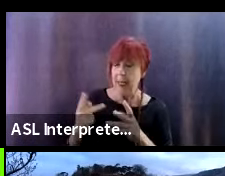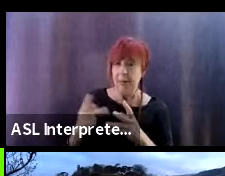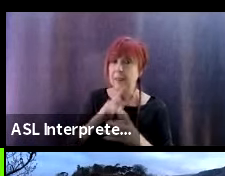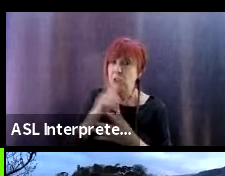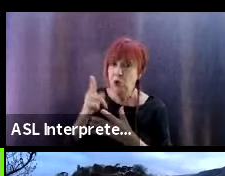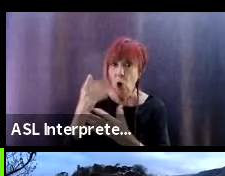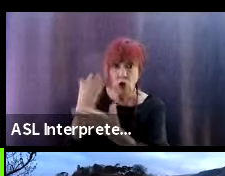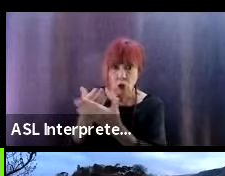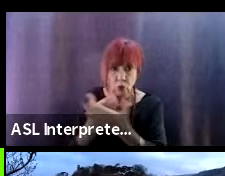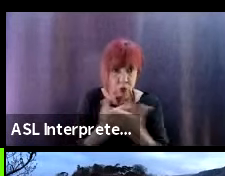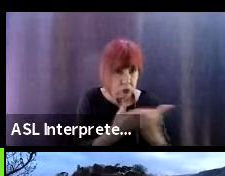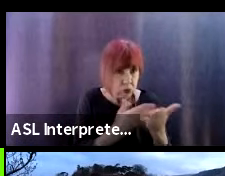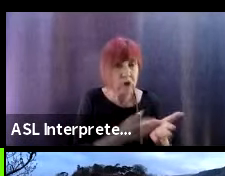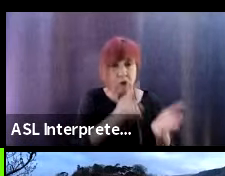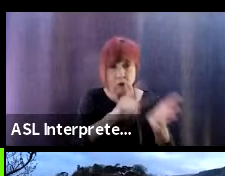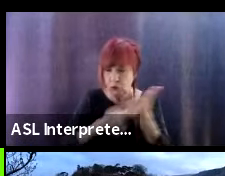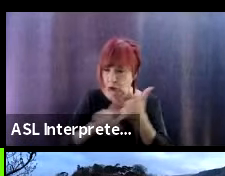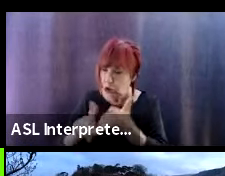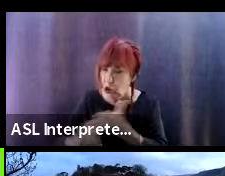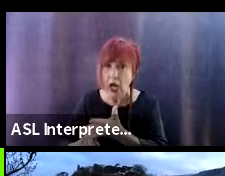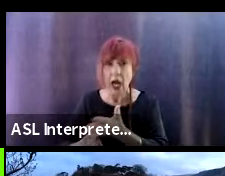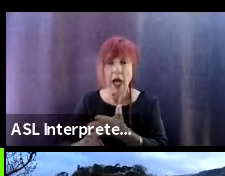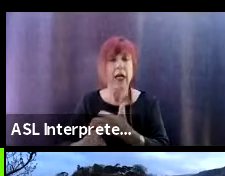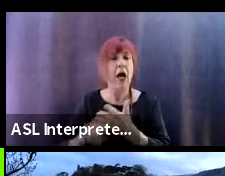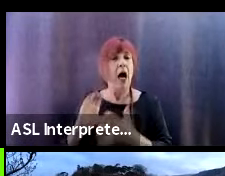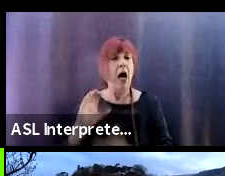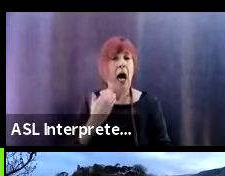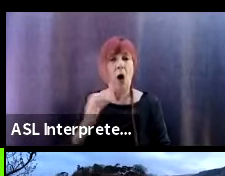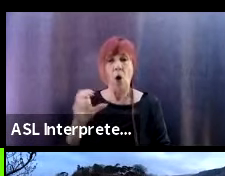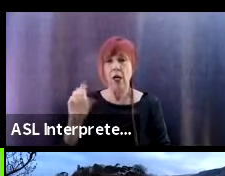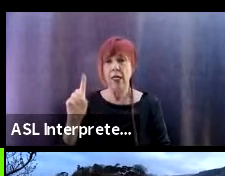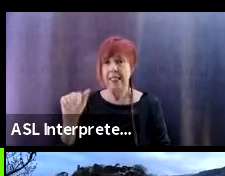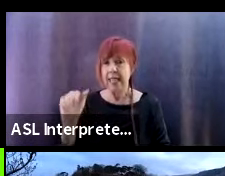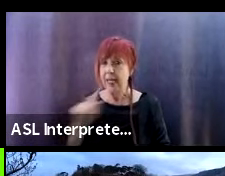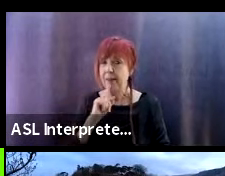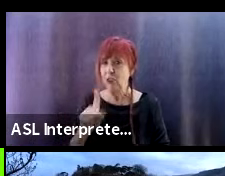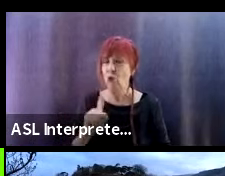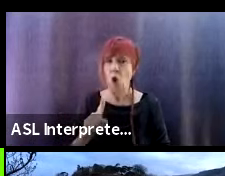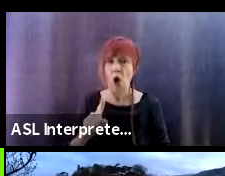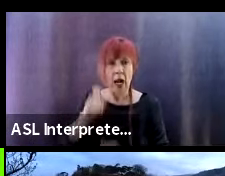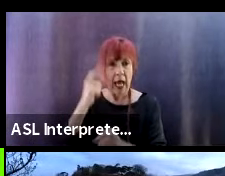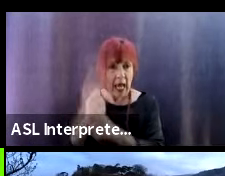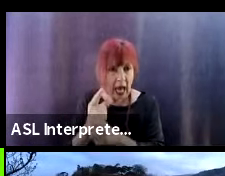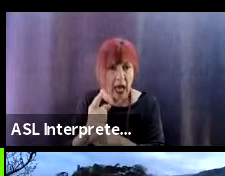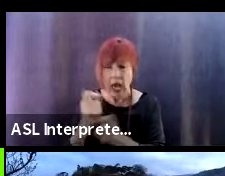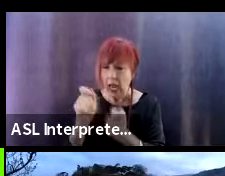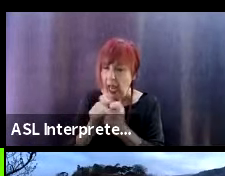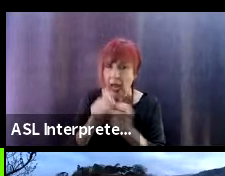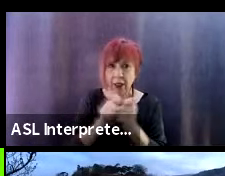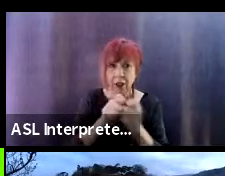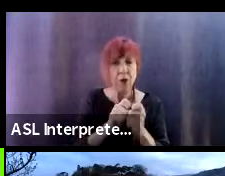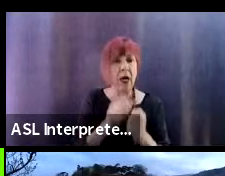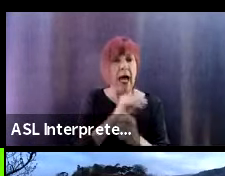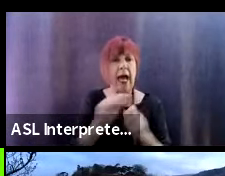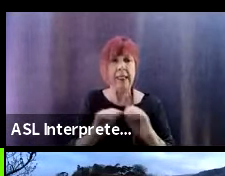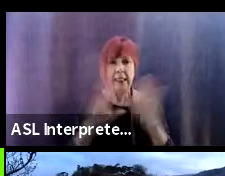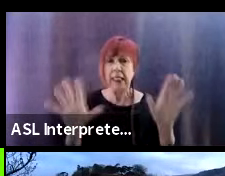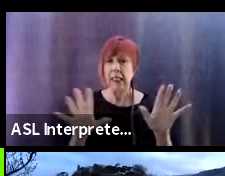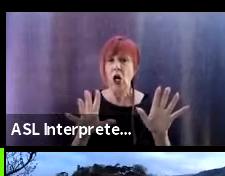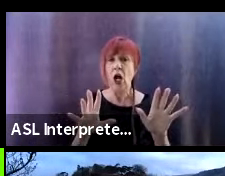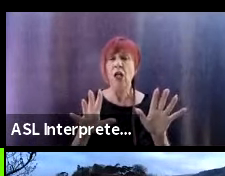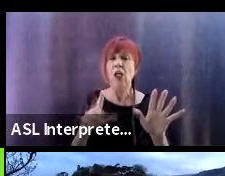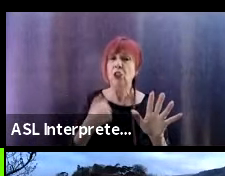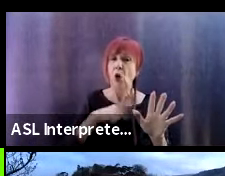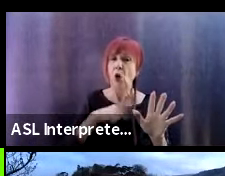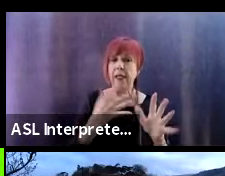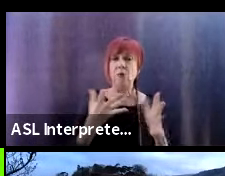validate with our county partners who actually have sometimes more granular data. And then if we have something that looks really different, we want to try to validate. So we've been working really hard